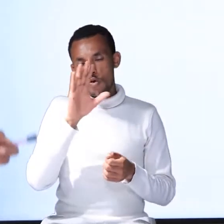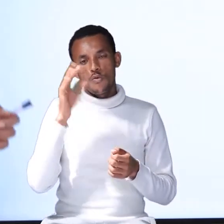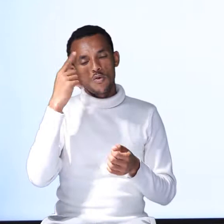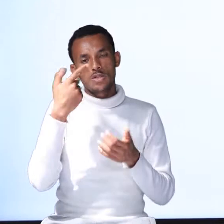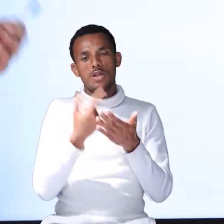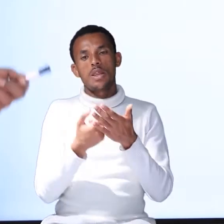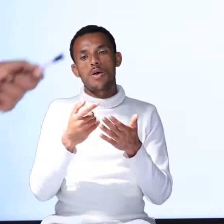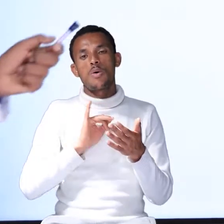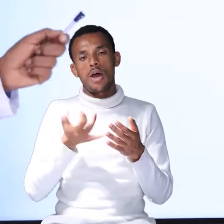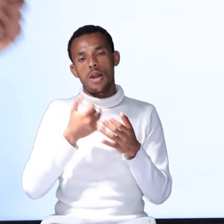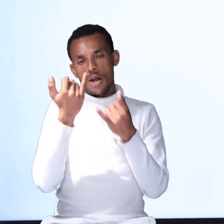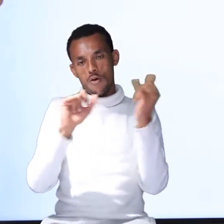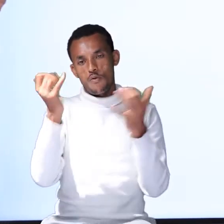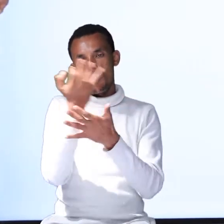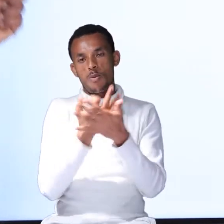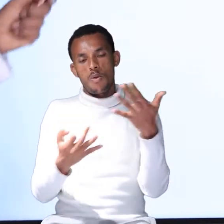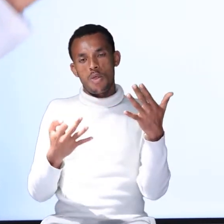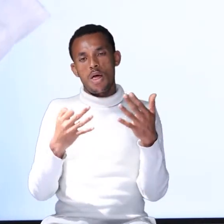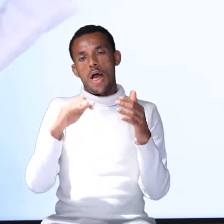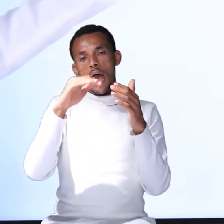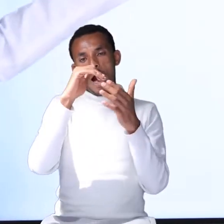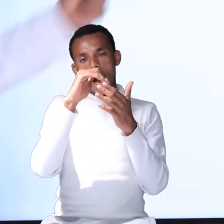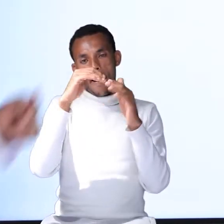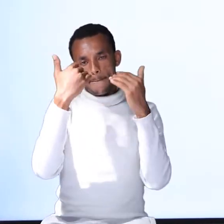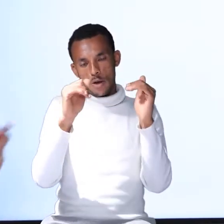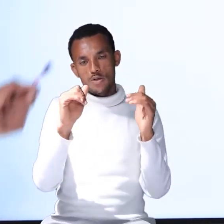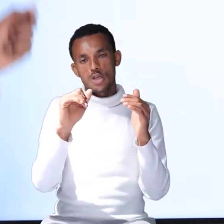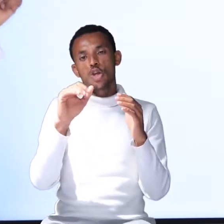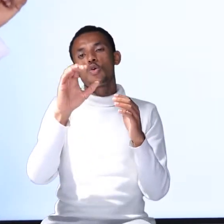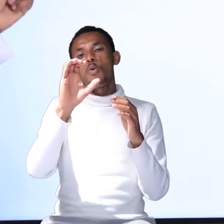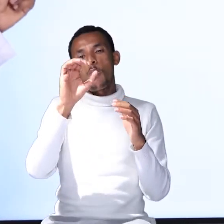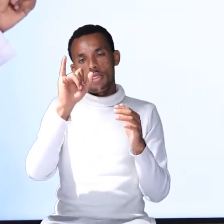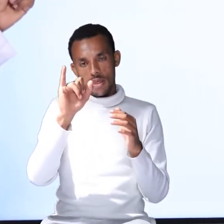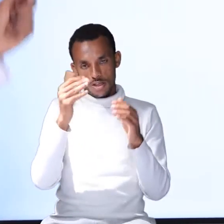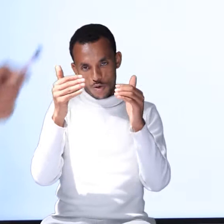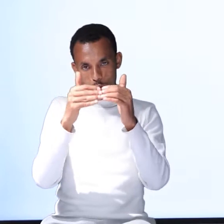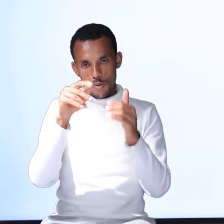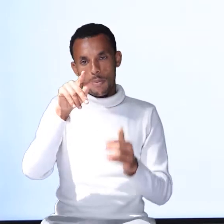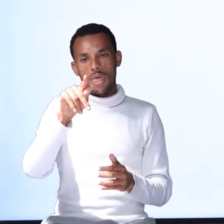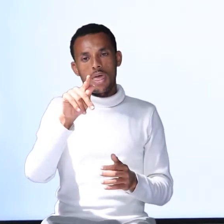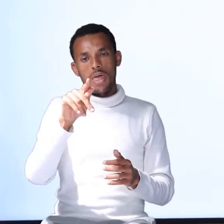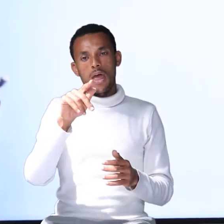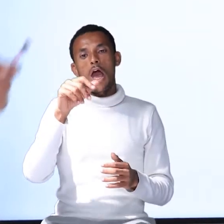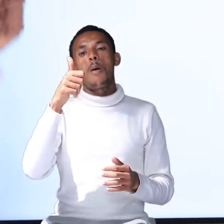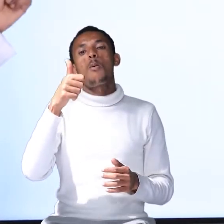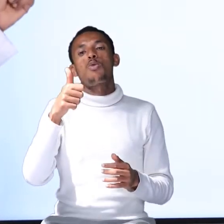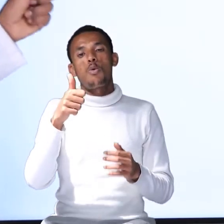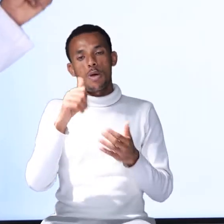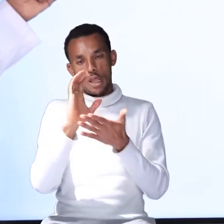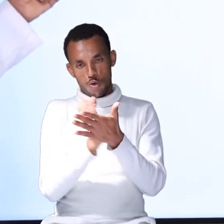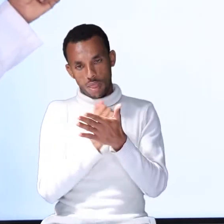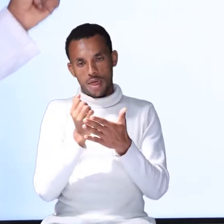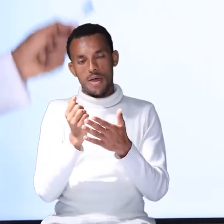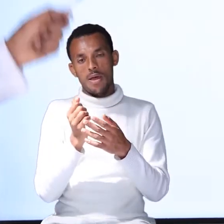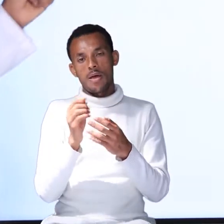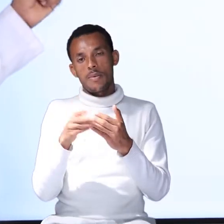that one, we can derive a formula. Amount with compound interest is equal to P, the amount of birr that you have taken